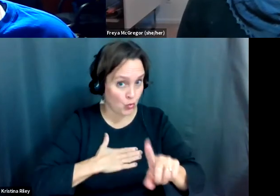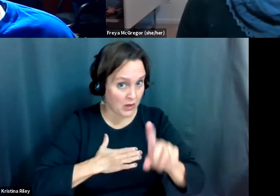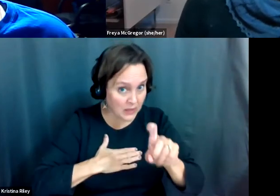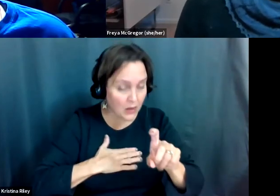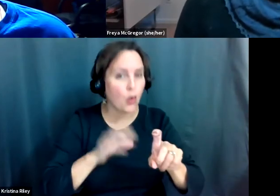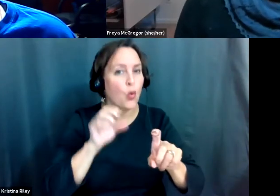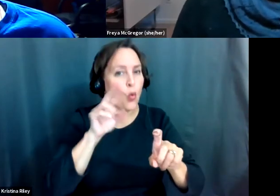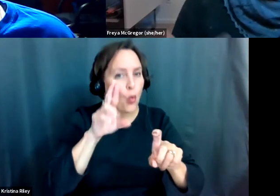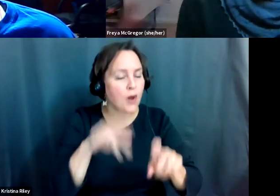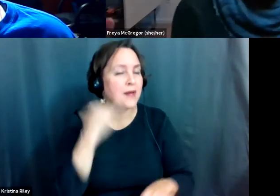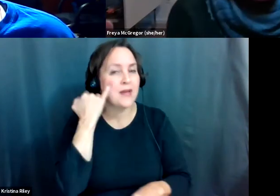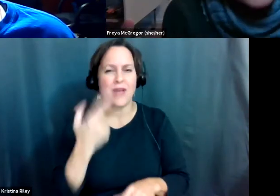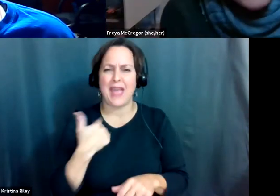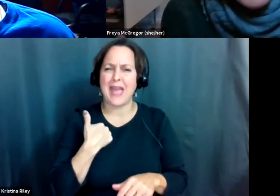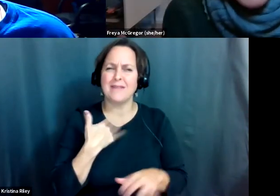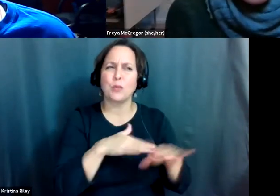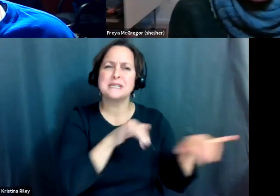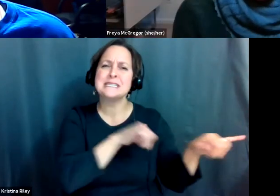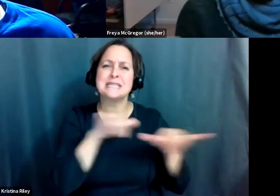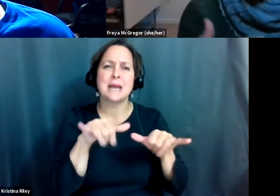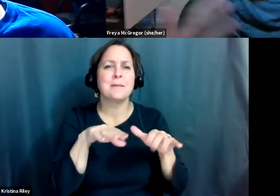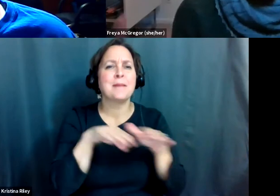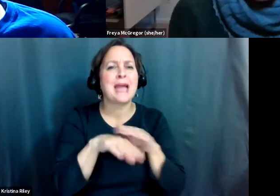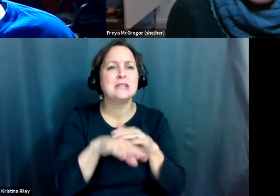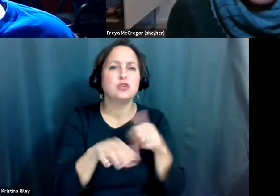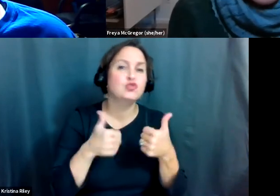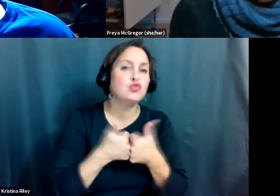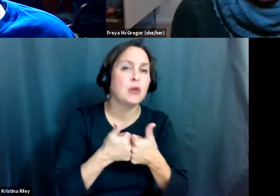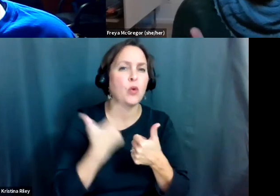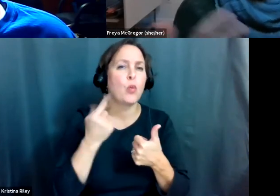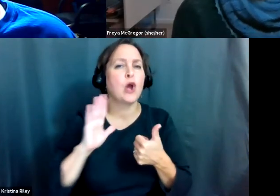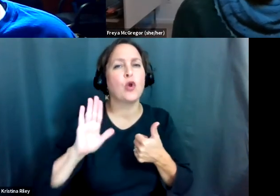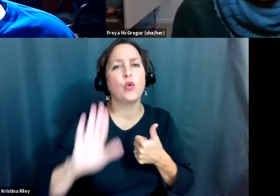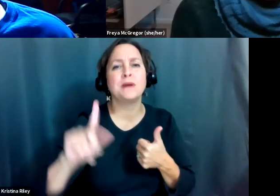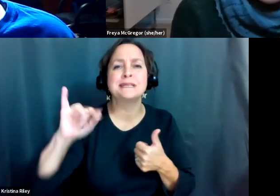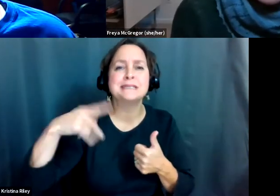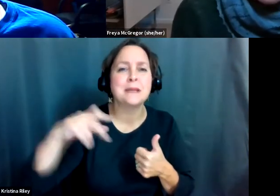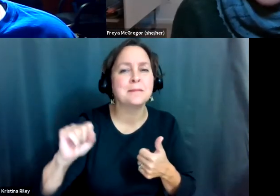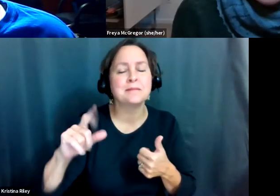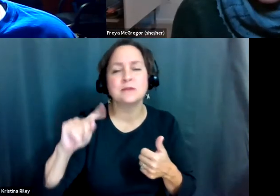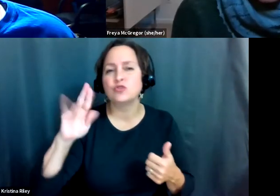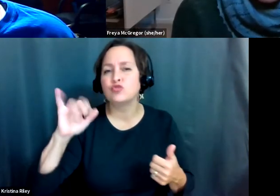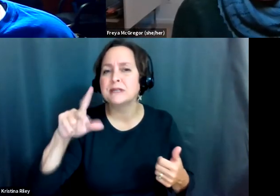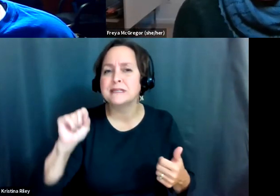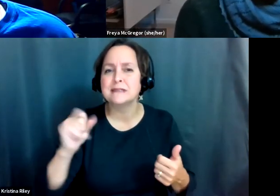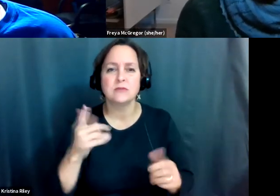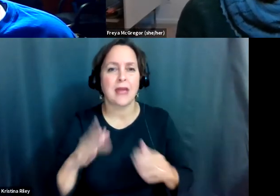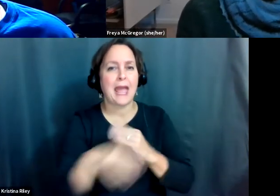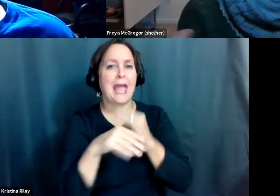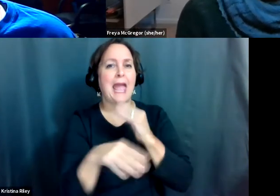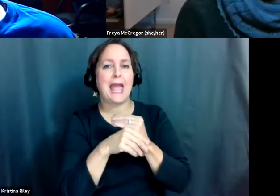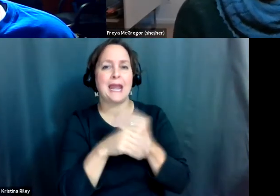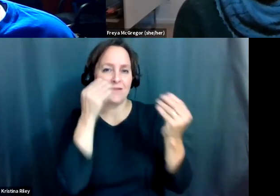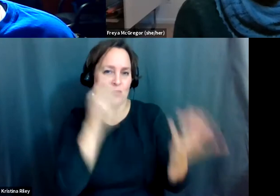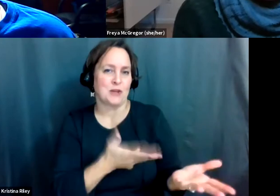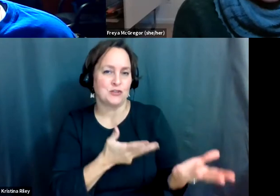have a similar access challenge, what your tips and tricks are and what your resources are and what you need from sighted birders to feel more welcome and included. And